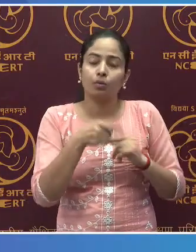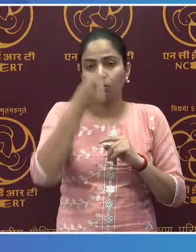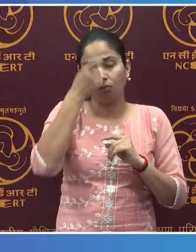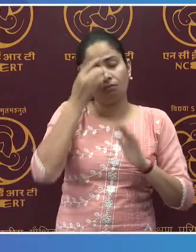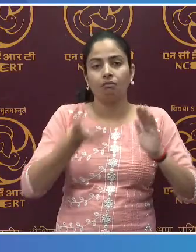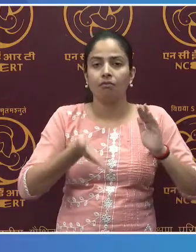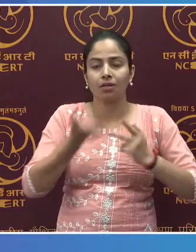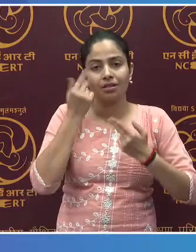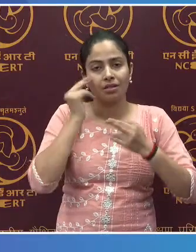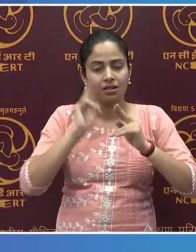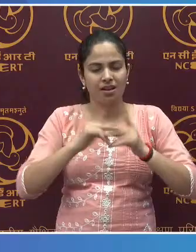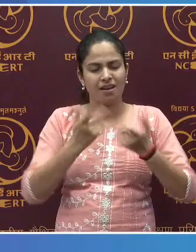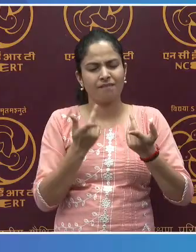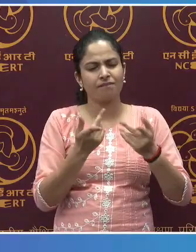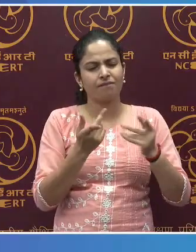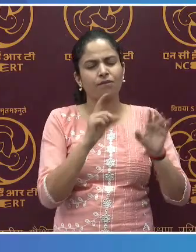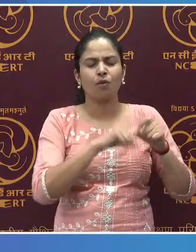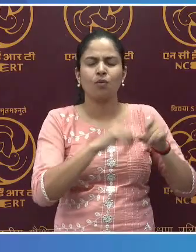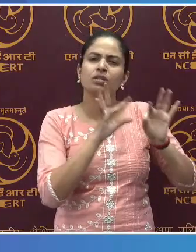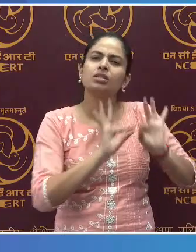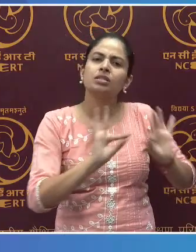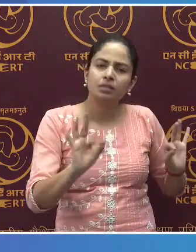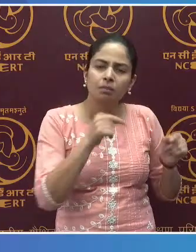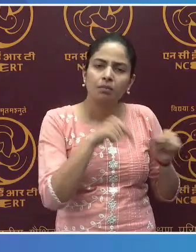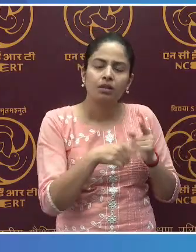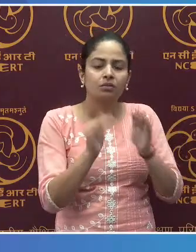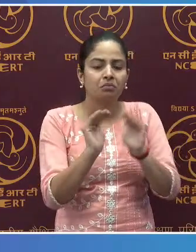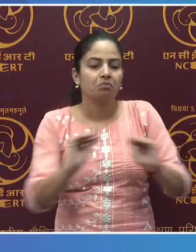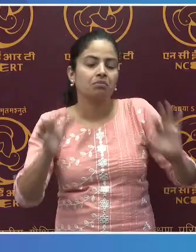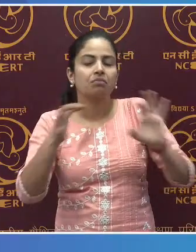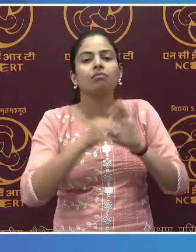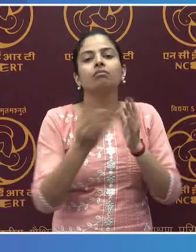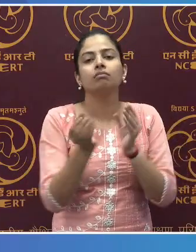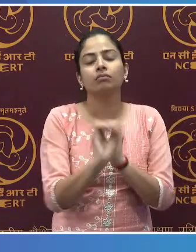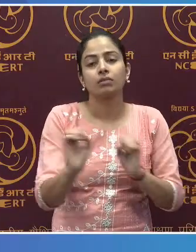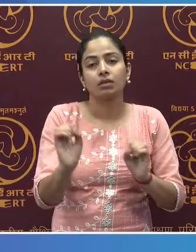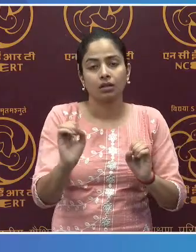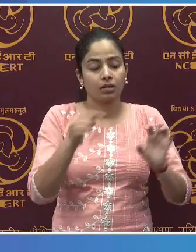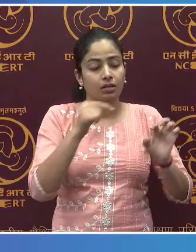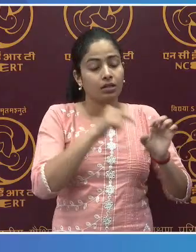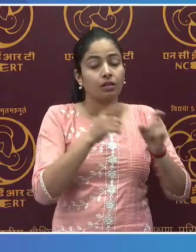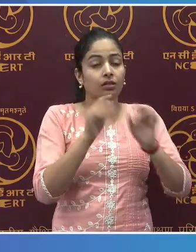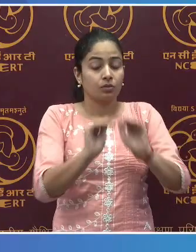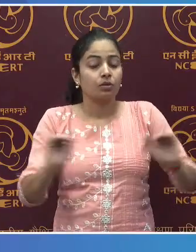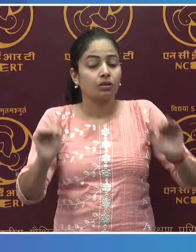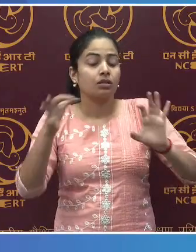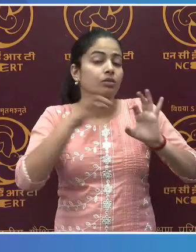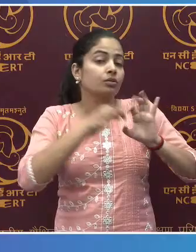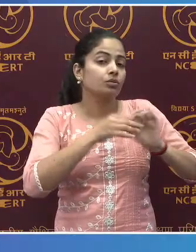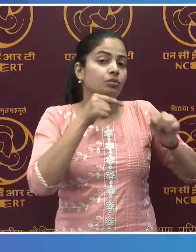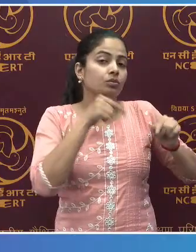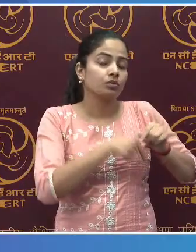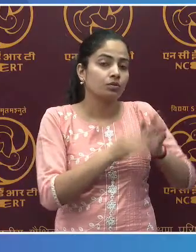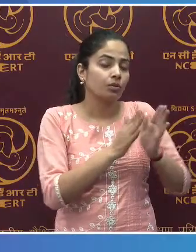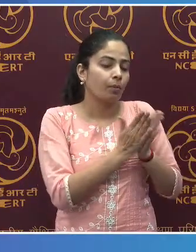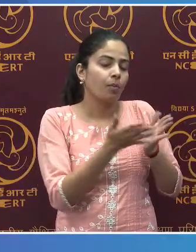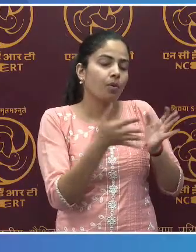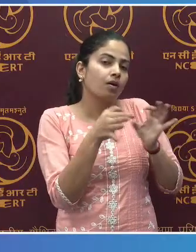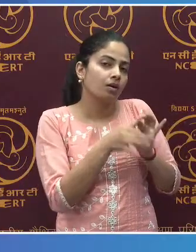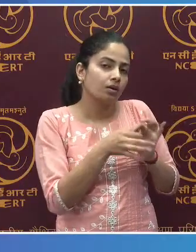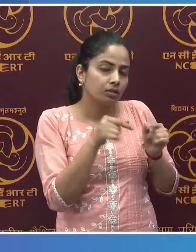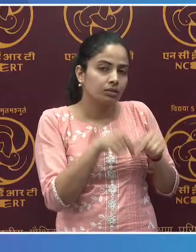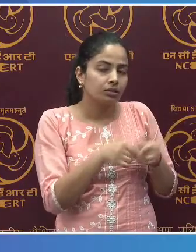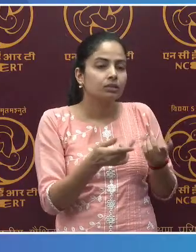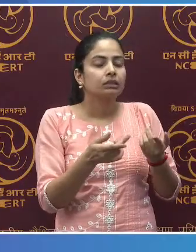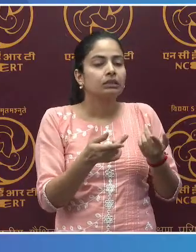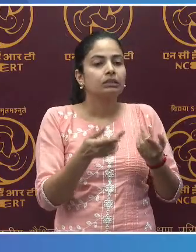and unless we give some innovative idea to the learners, that's important. So in order to keep engaging the learners towards this textbook, let's